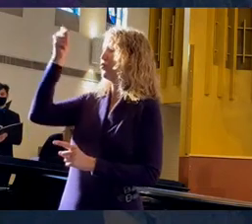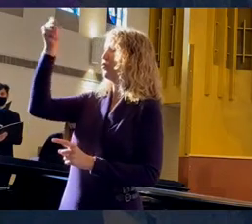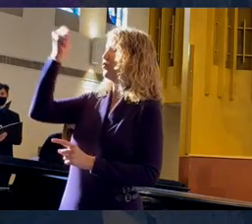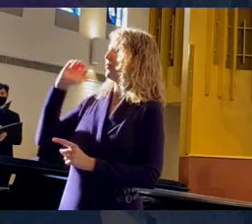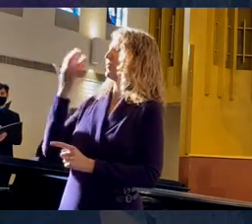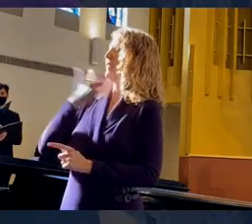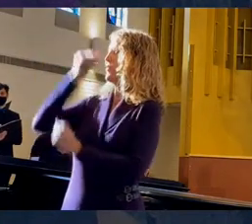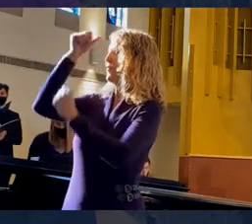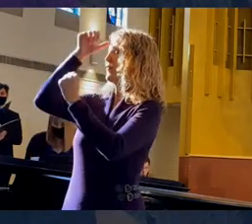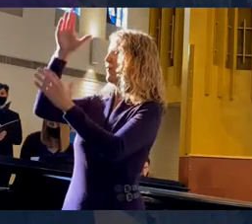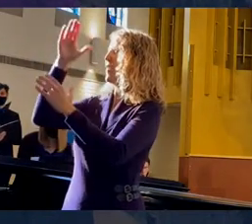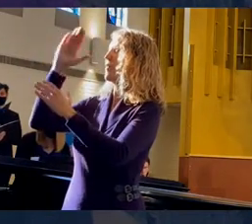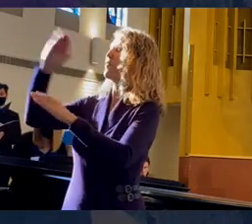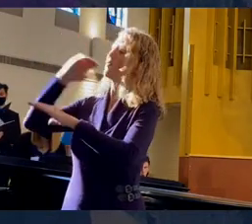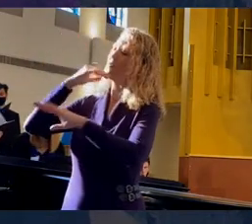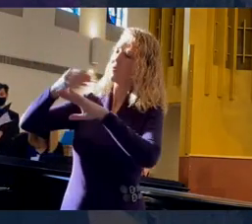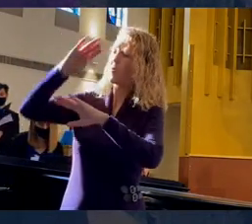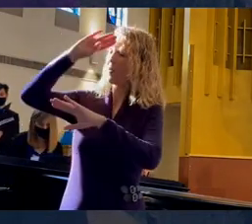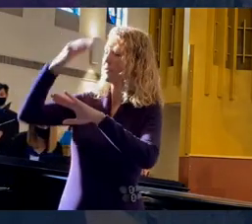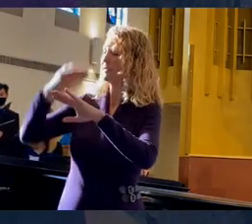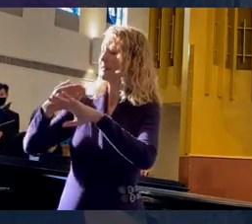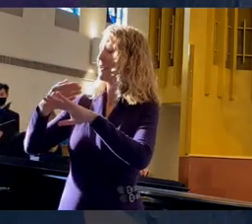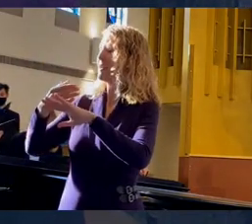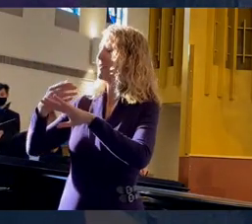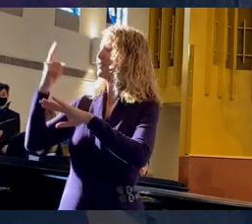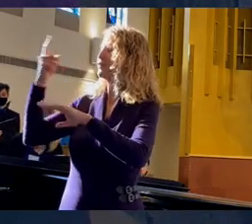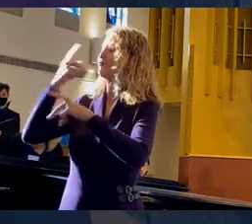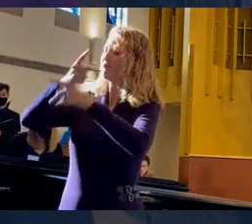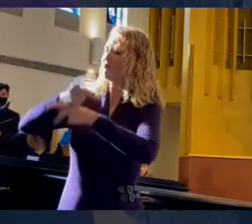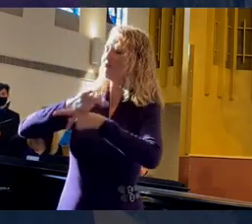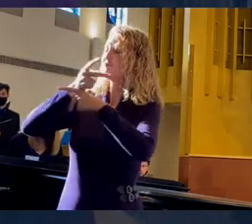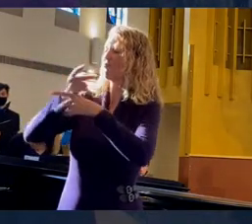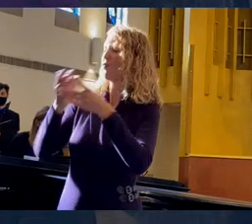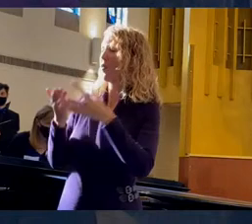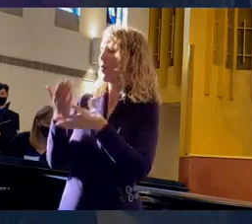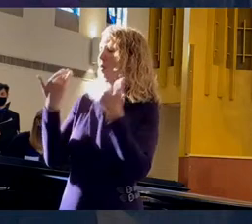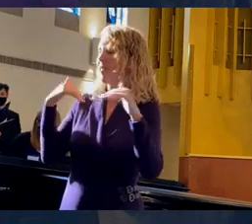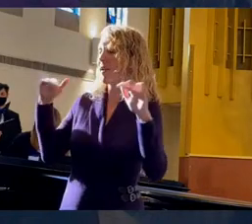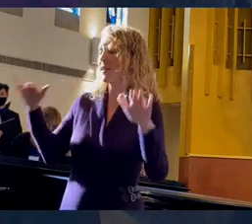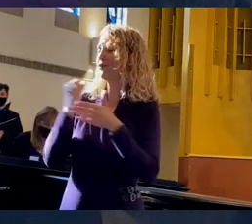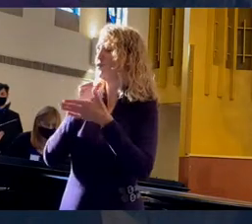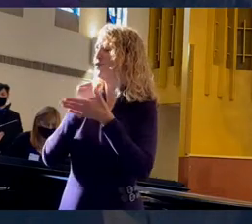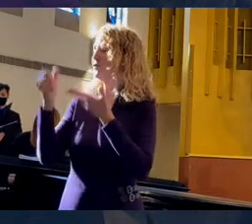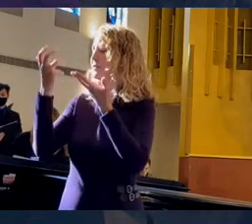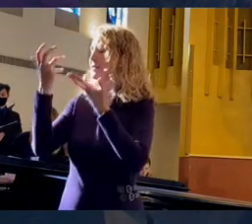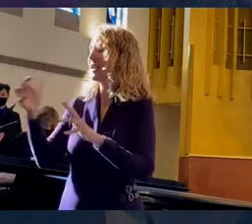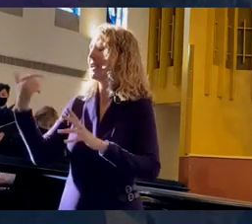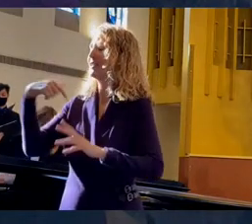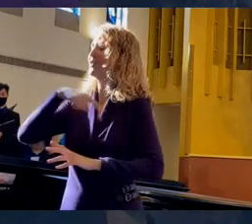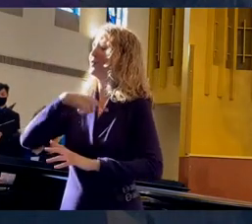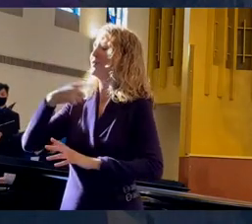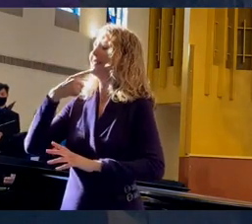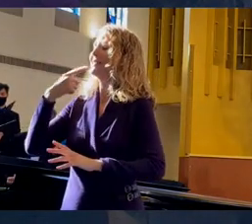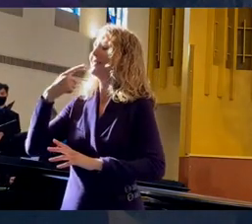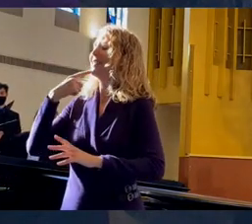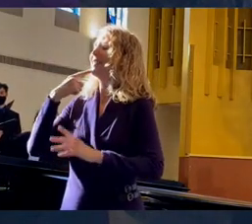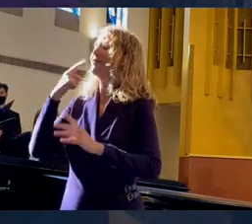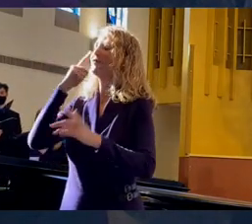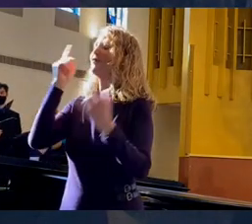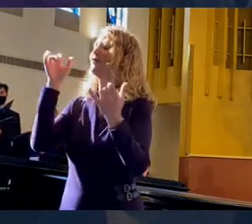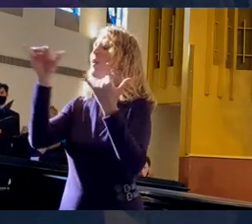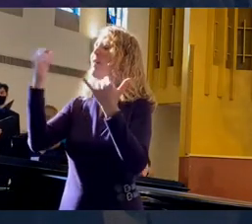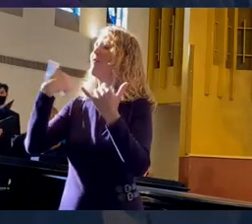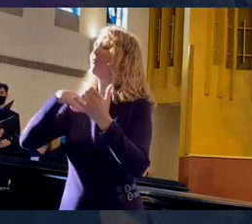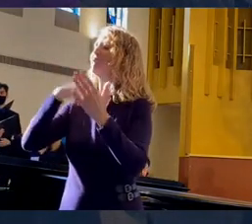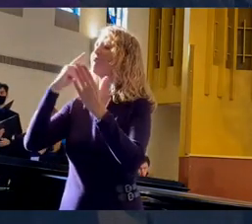and daughters. And so with all the angels and saints, we exalt and bless your name and sing the hymn of your glory as without end